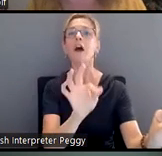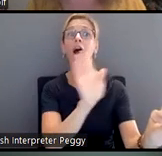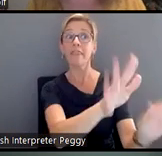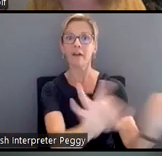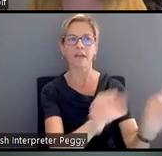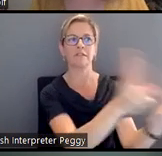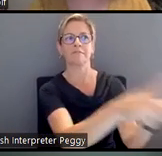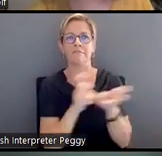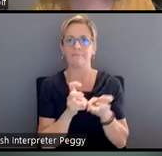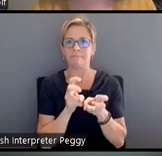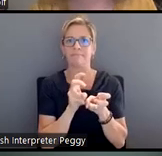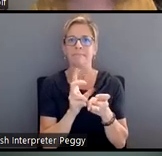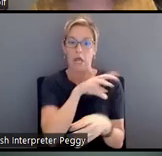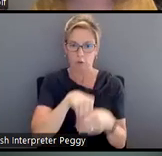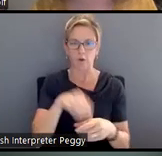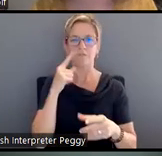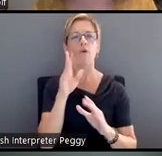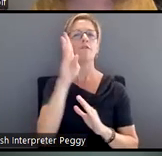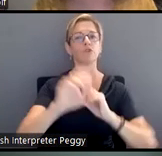audience is using.